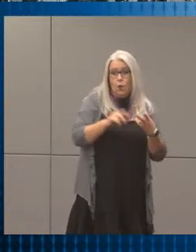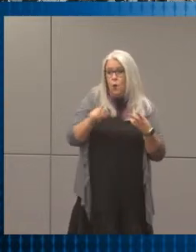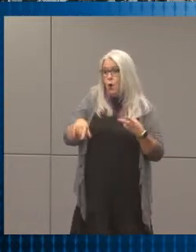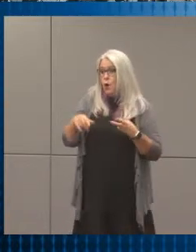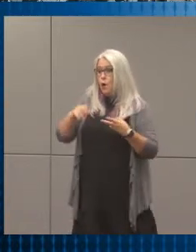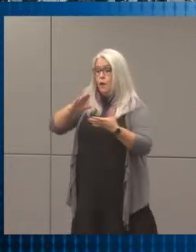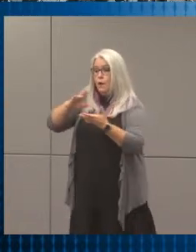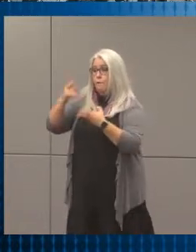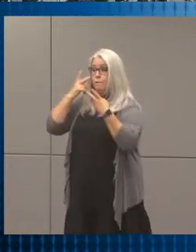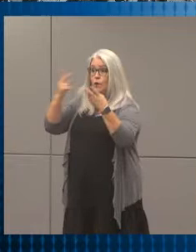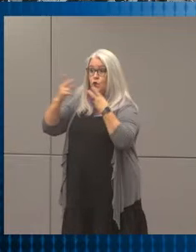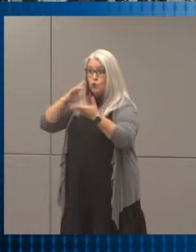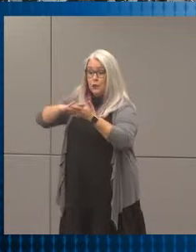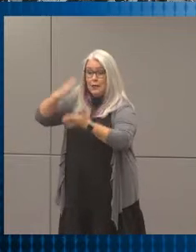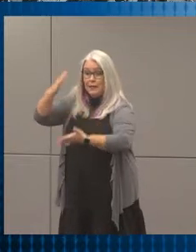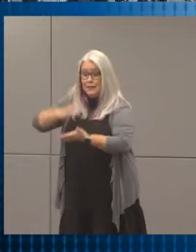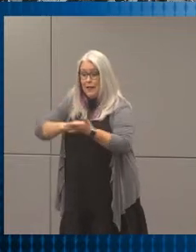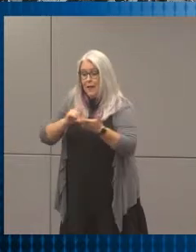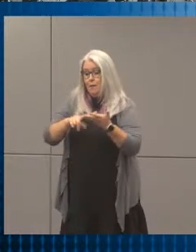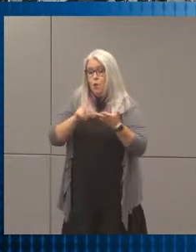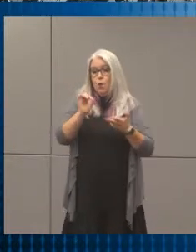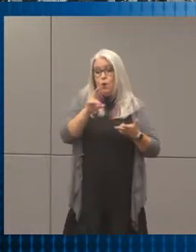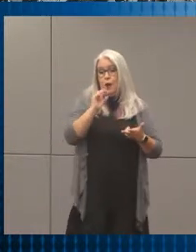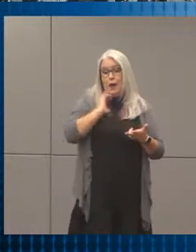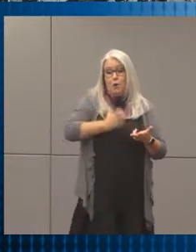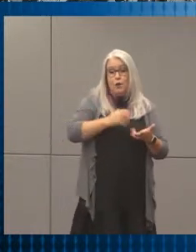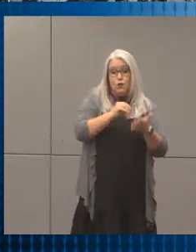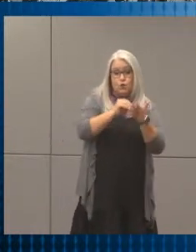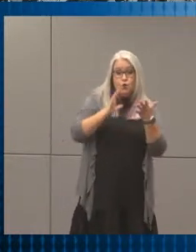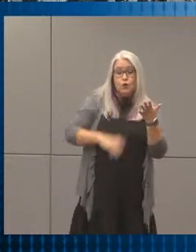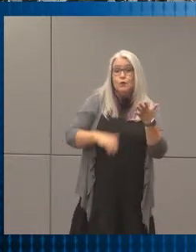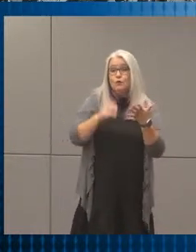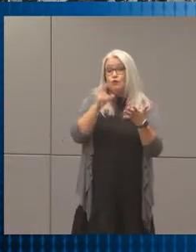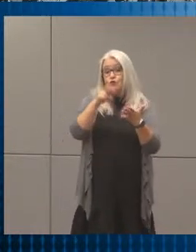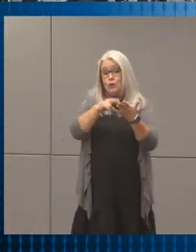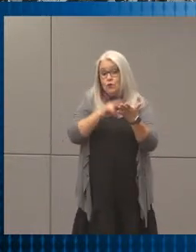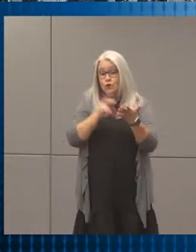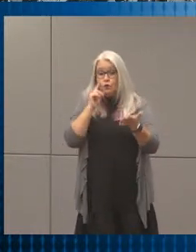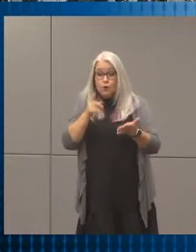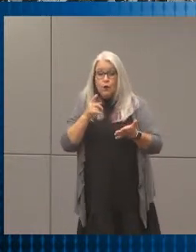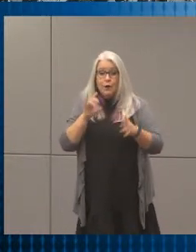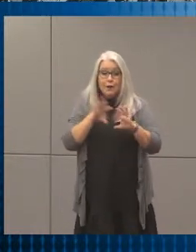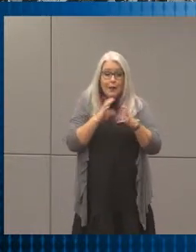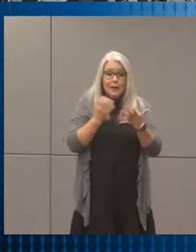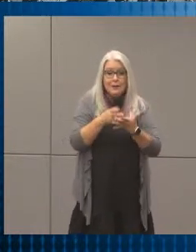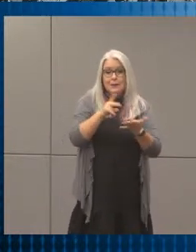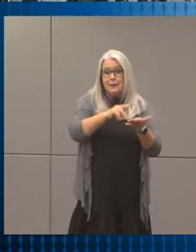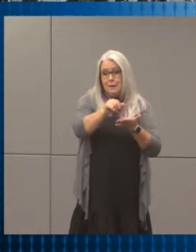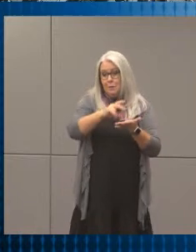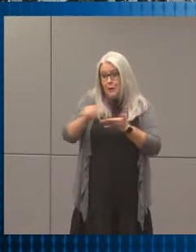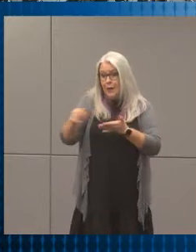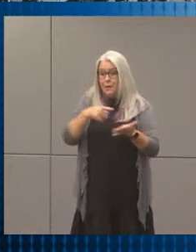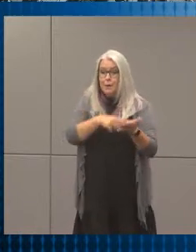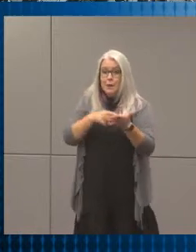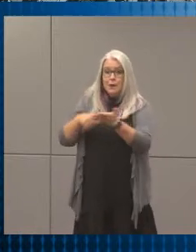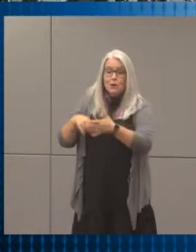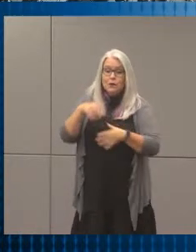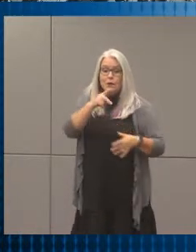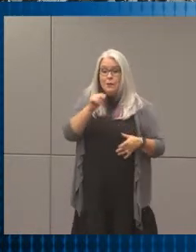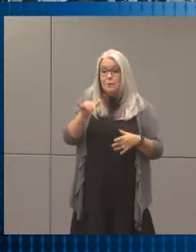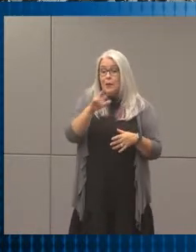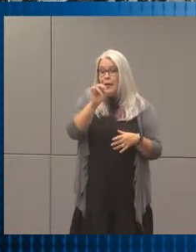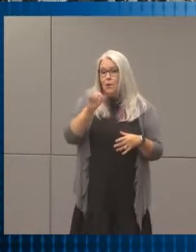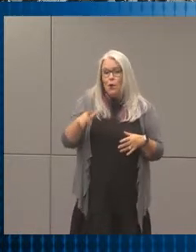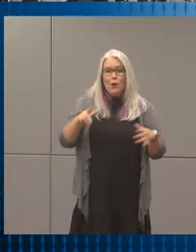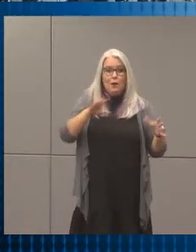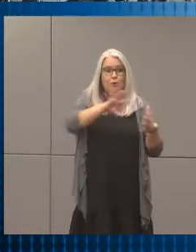desktops. We're not going to have our ERP system where students register for classes and we pay our bills and we do payroll. So all